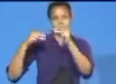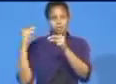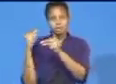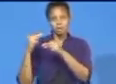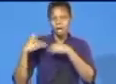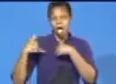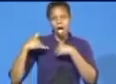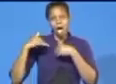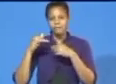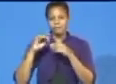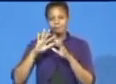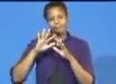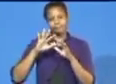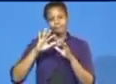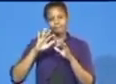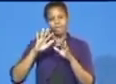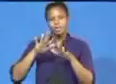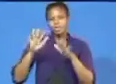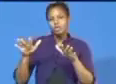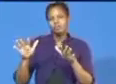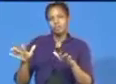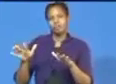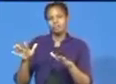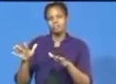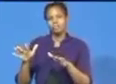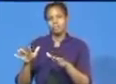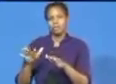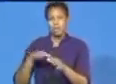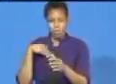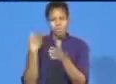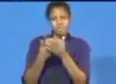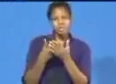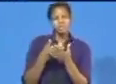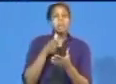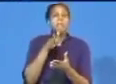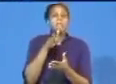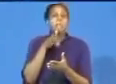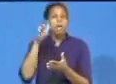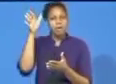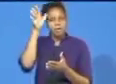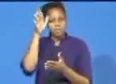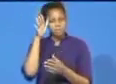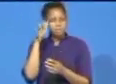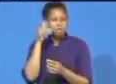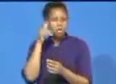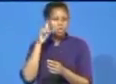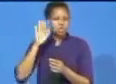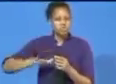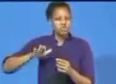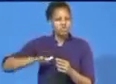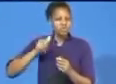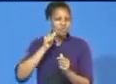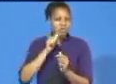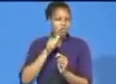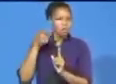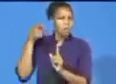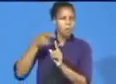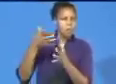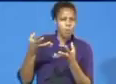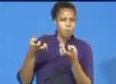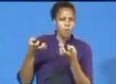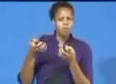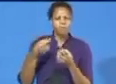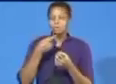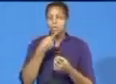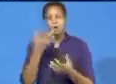on your mind. So here now we come to the parents of this little girl, and the point I want to make right here